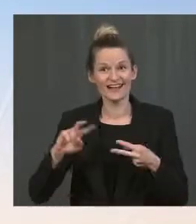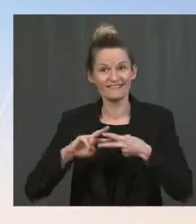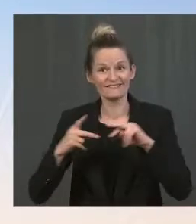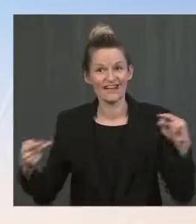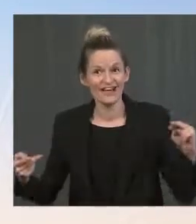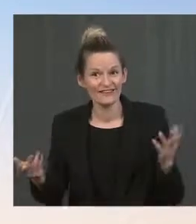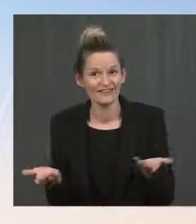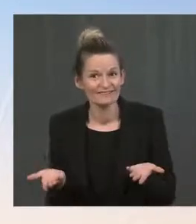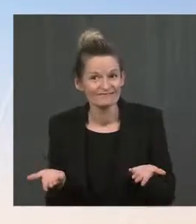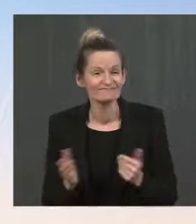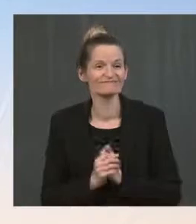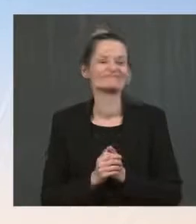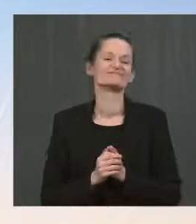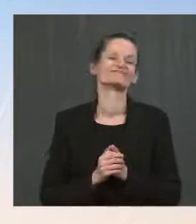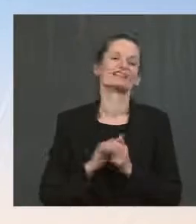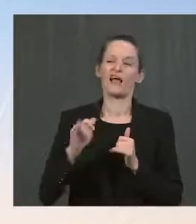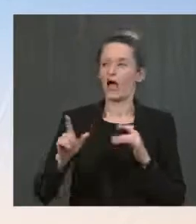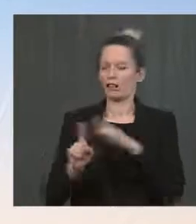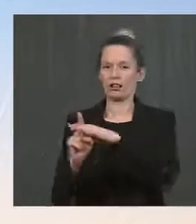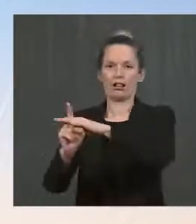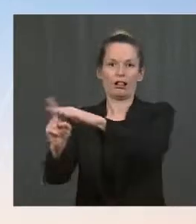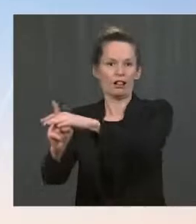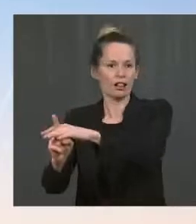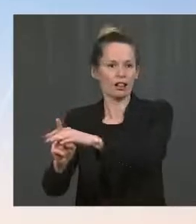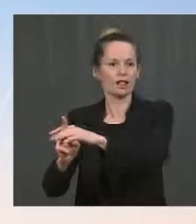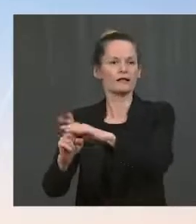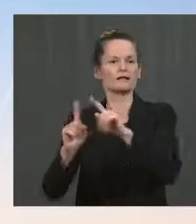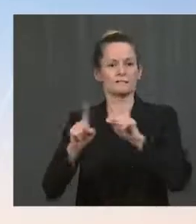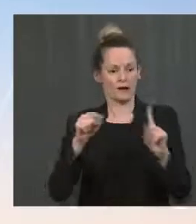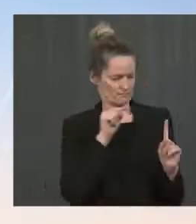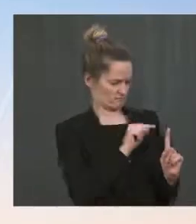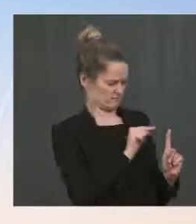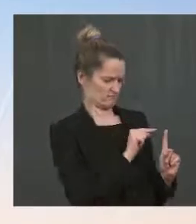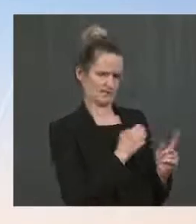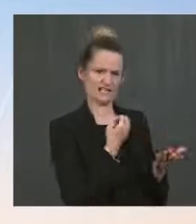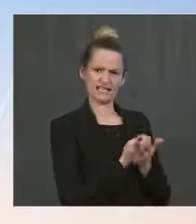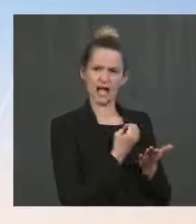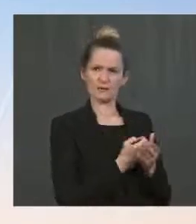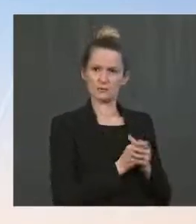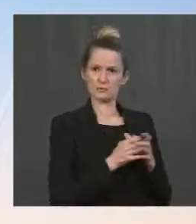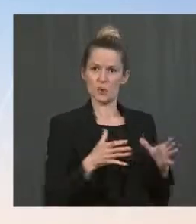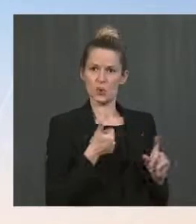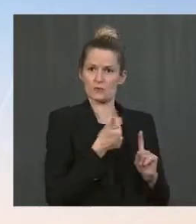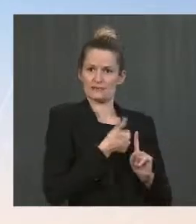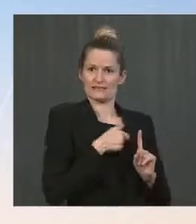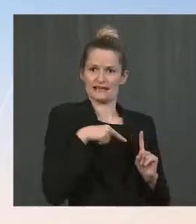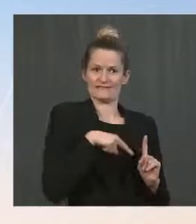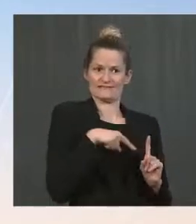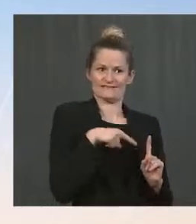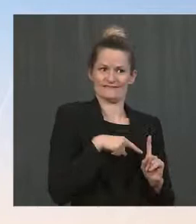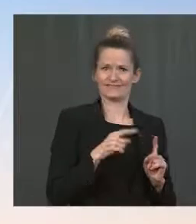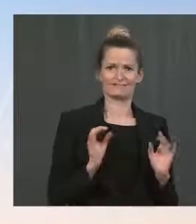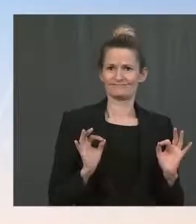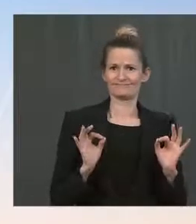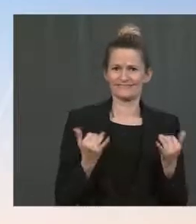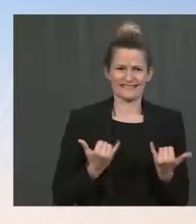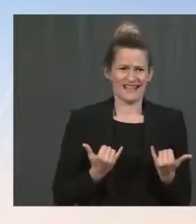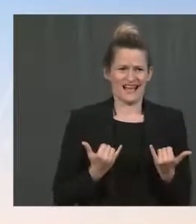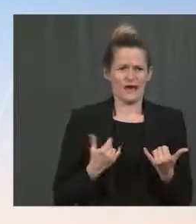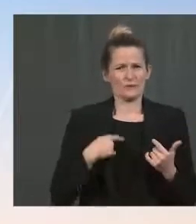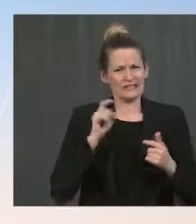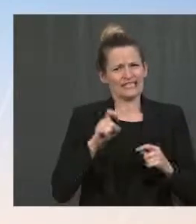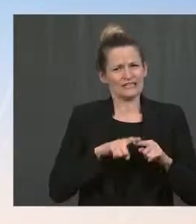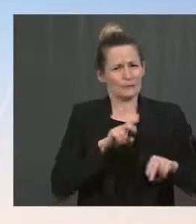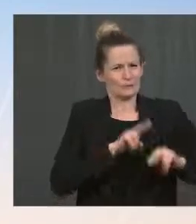to be focused on the fact of trying to, how can we continue to build momentum into that recovery? But even as we